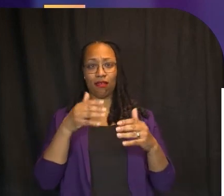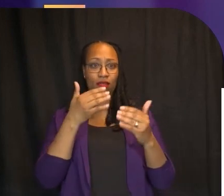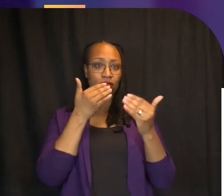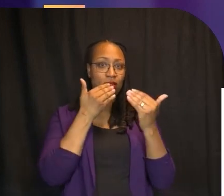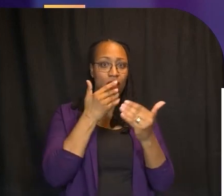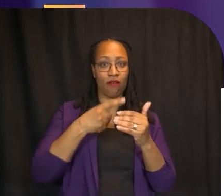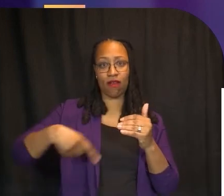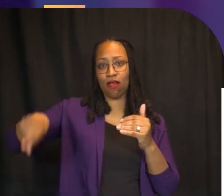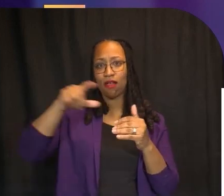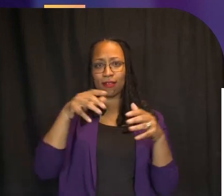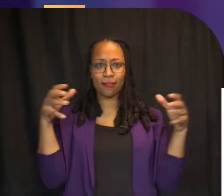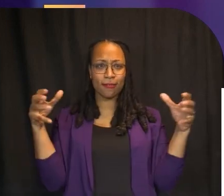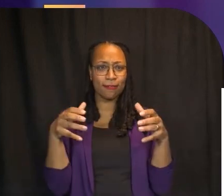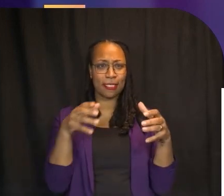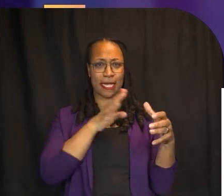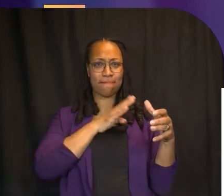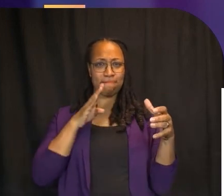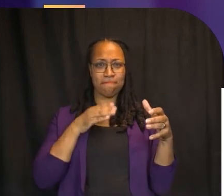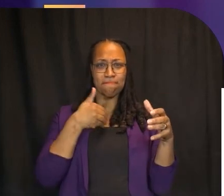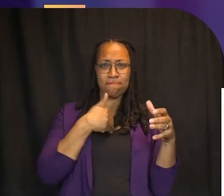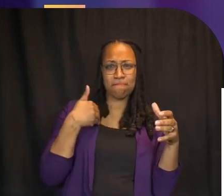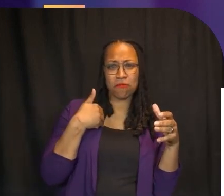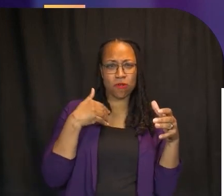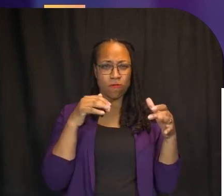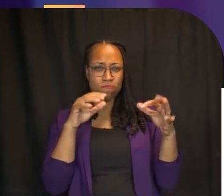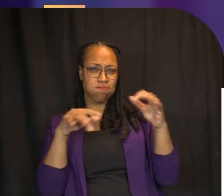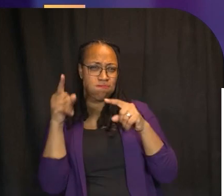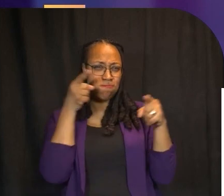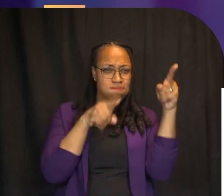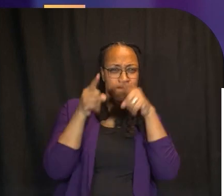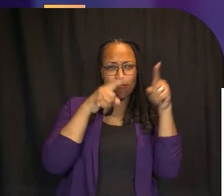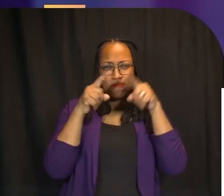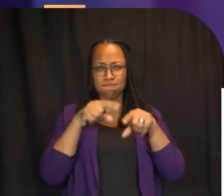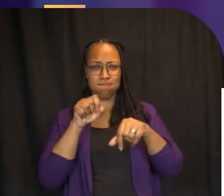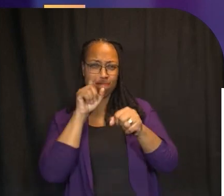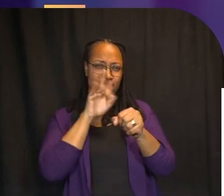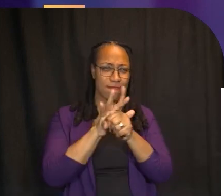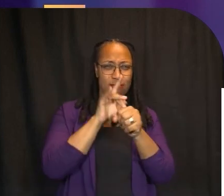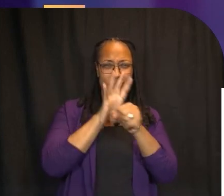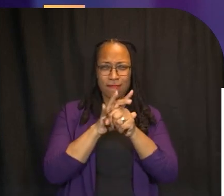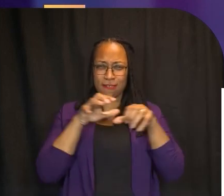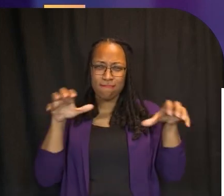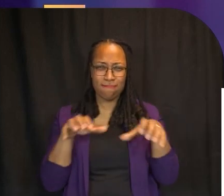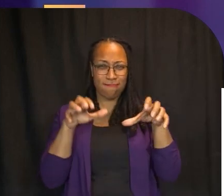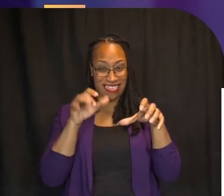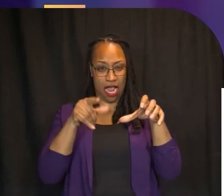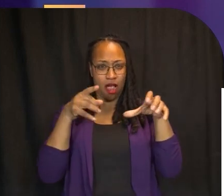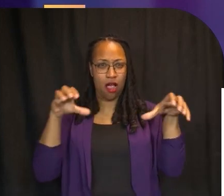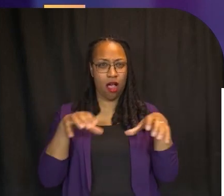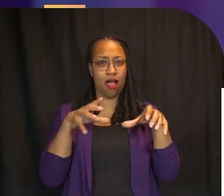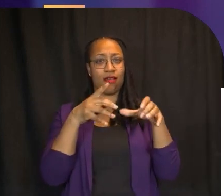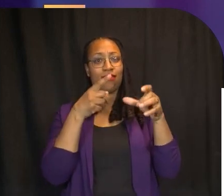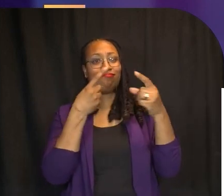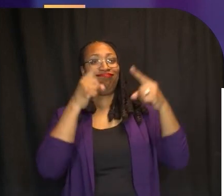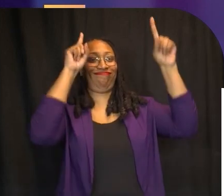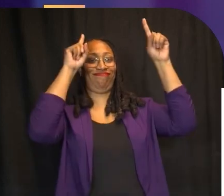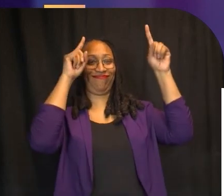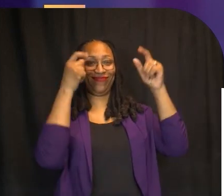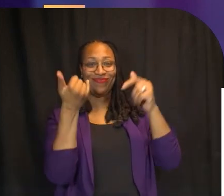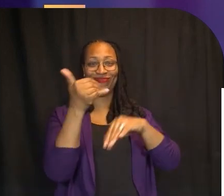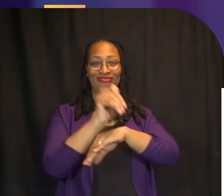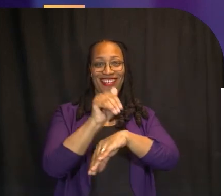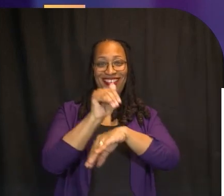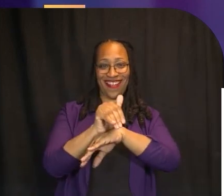haul. Also, a big thank you to our incredible, dynamic, and dedicated staff. Without you, none of our work would be